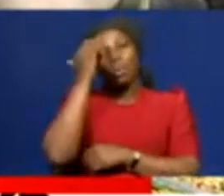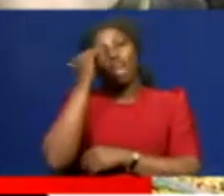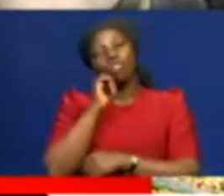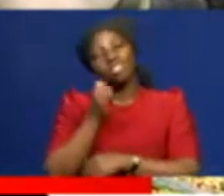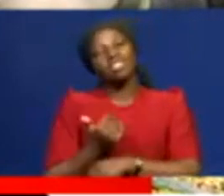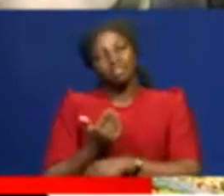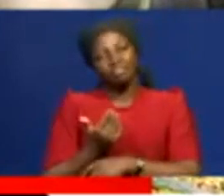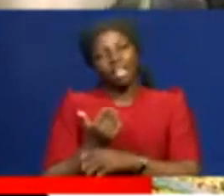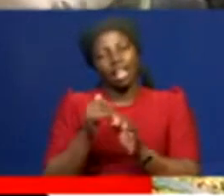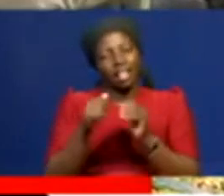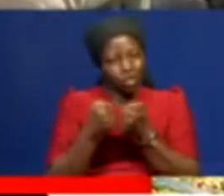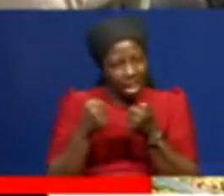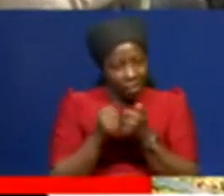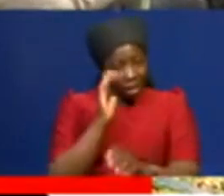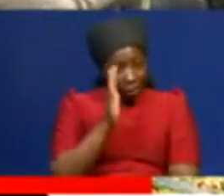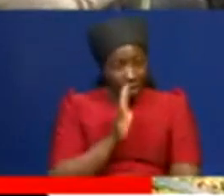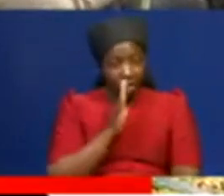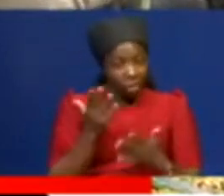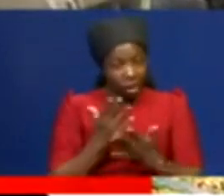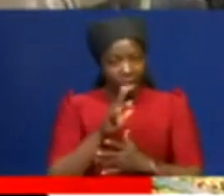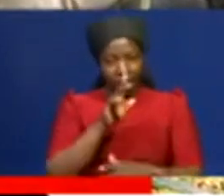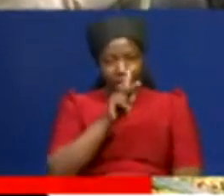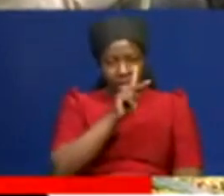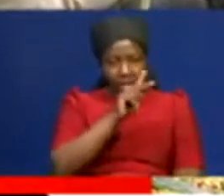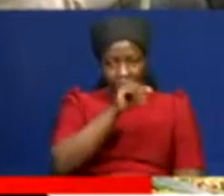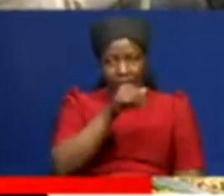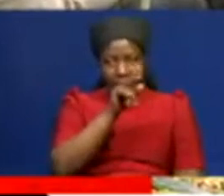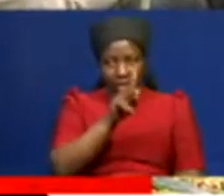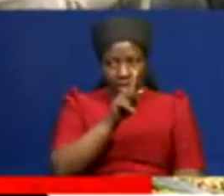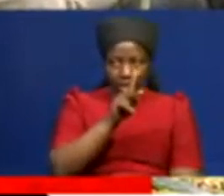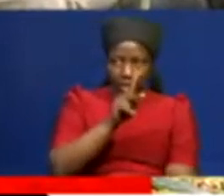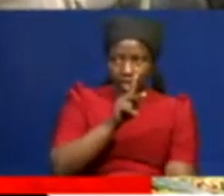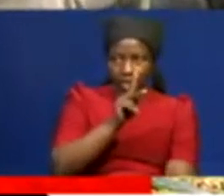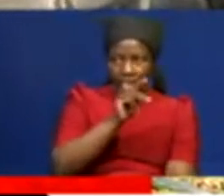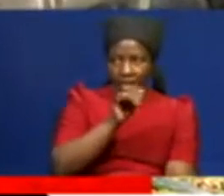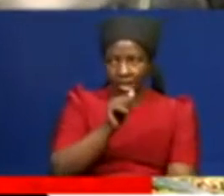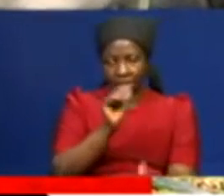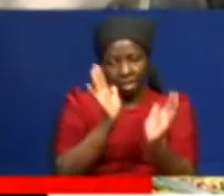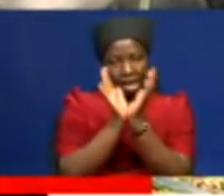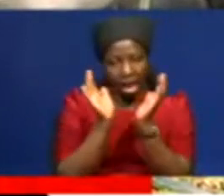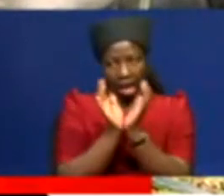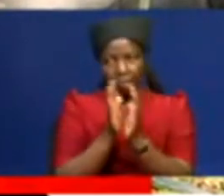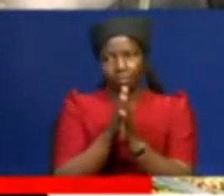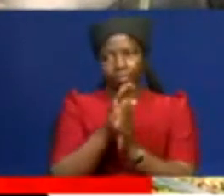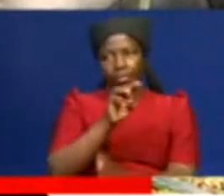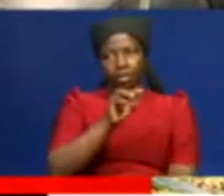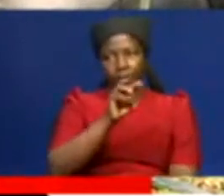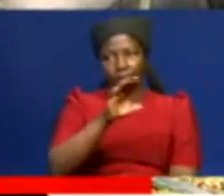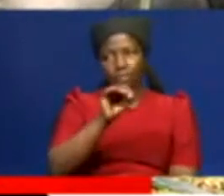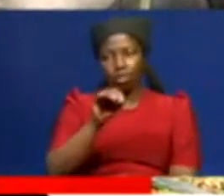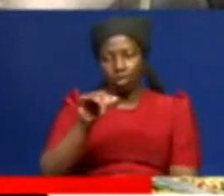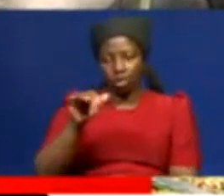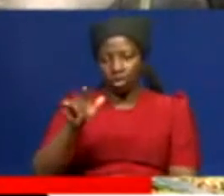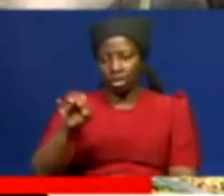The sport, the tournament will be staged at the Jomo Kenyatta International Stadium, that is in Mamboleo. Sure. I want to know the scope of the